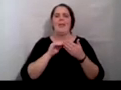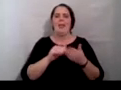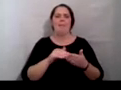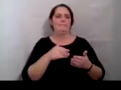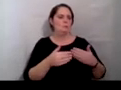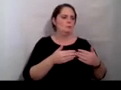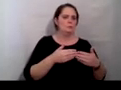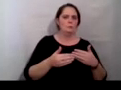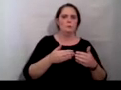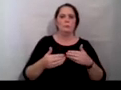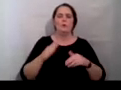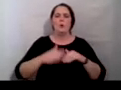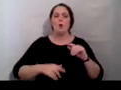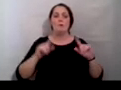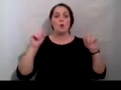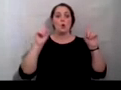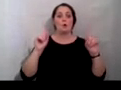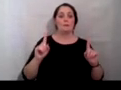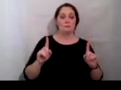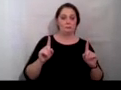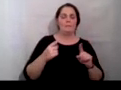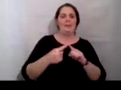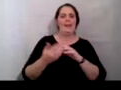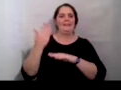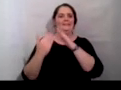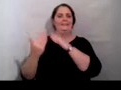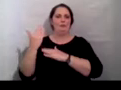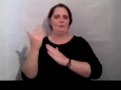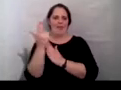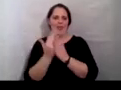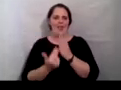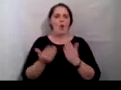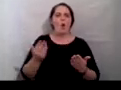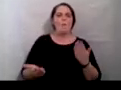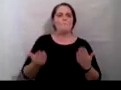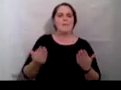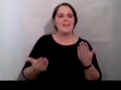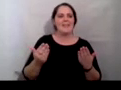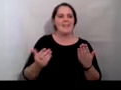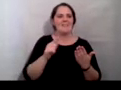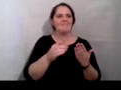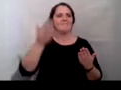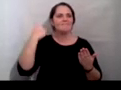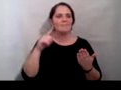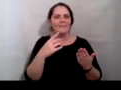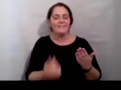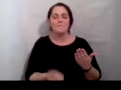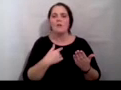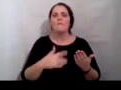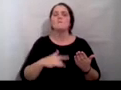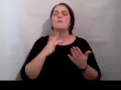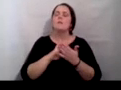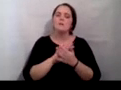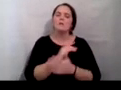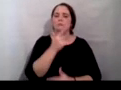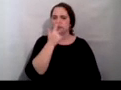Today, which looked at the relationship between contemporary and historical art from Aurukun. I was very privileged to work with